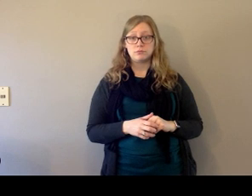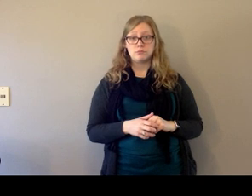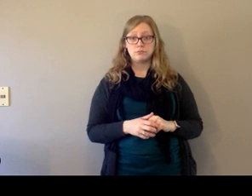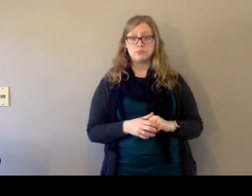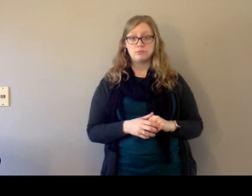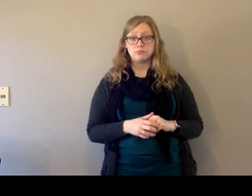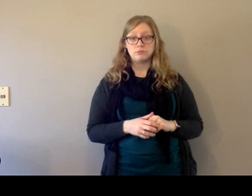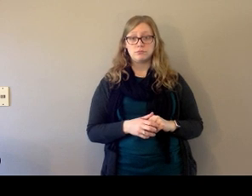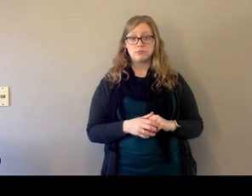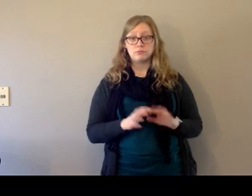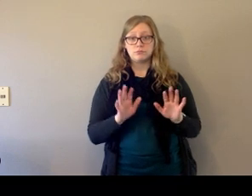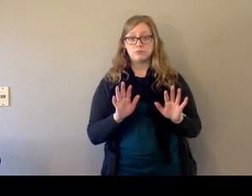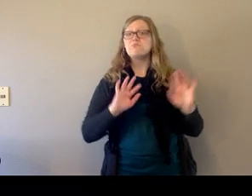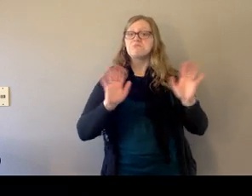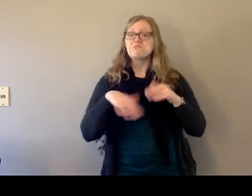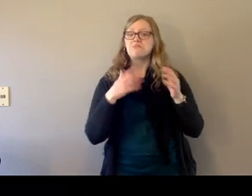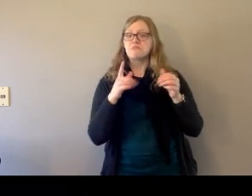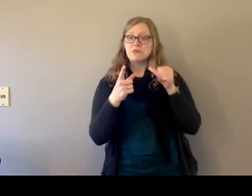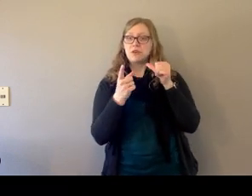first of all we have